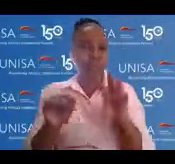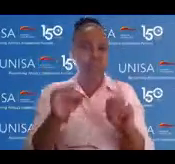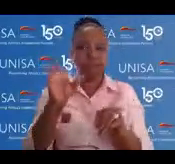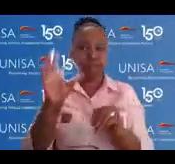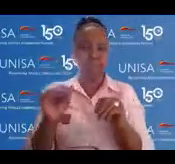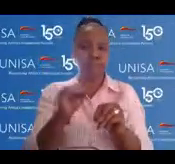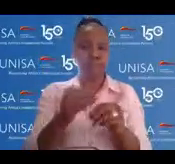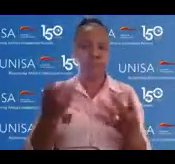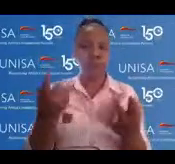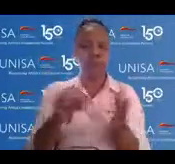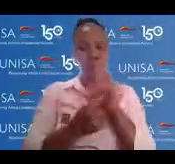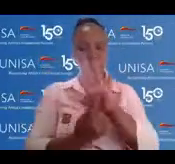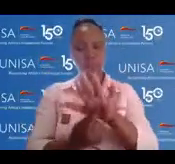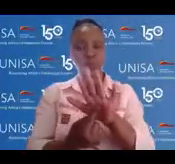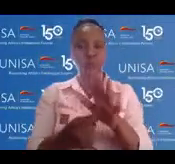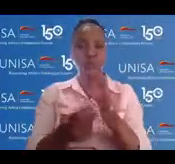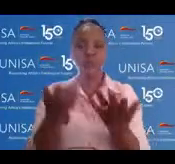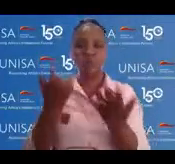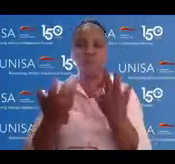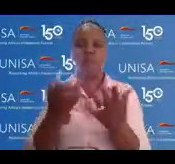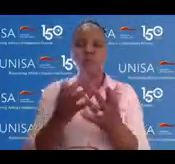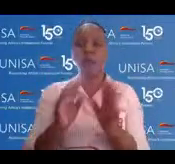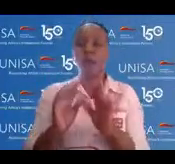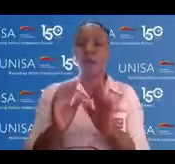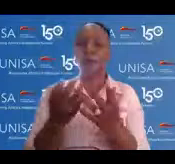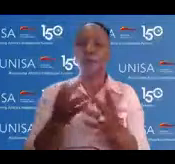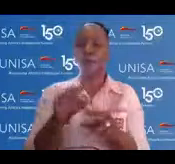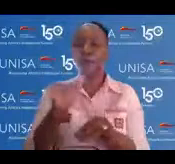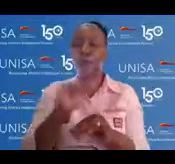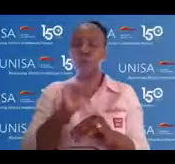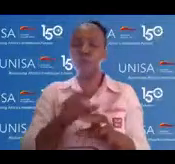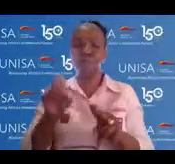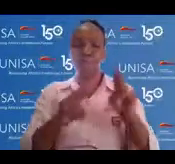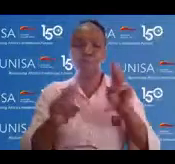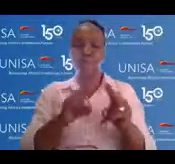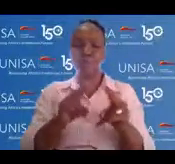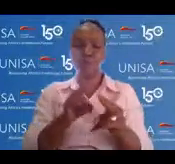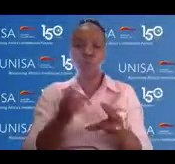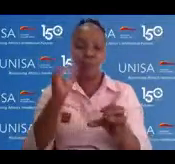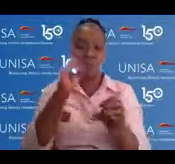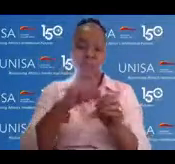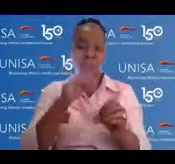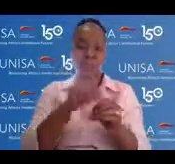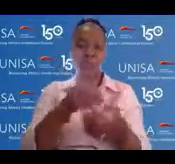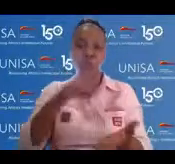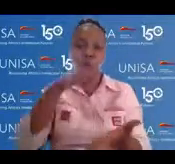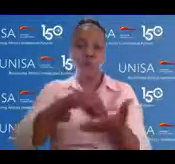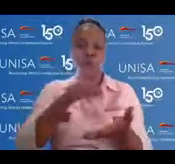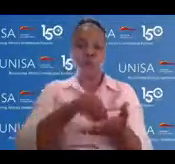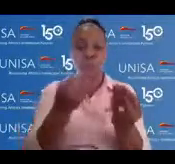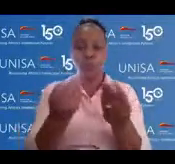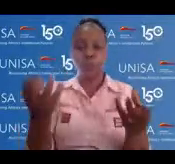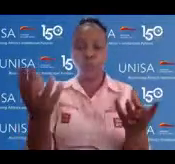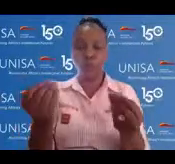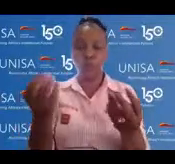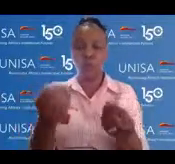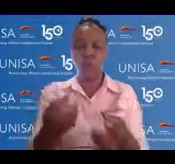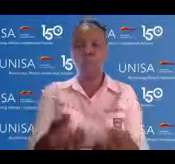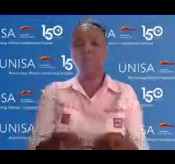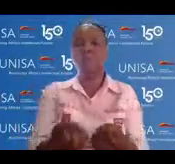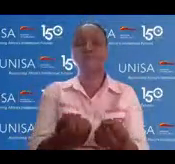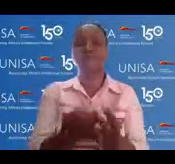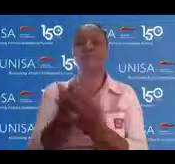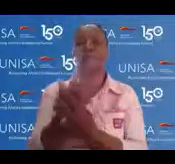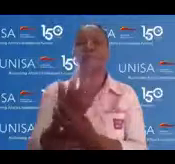you the proctoring lookup tool, where you can just enter your module code, and it'll also pull out the proctoring tool that you will be using as well. So